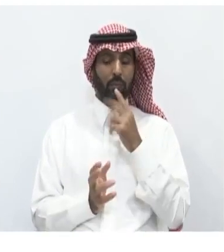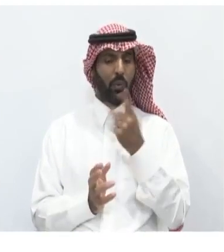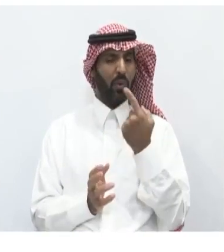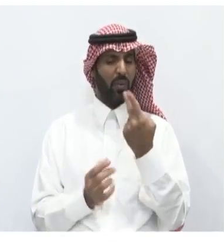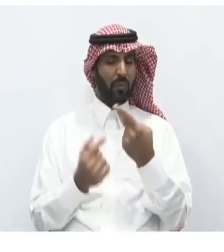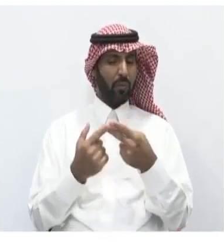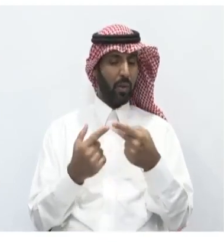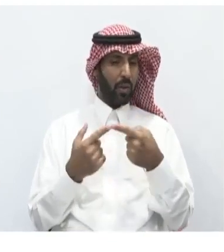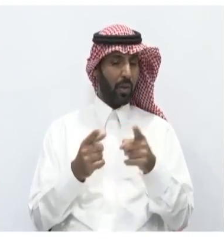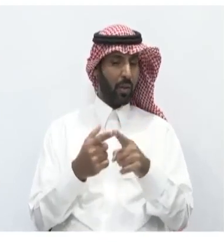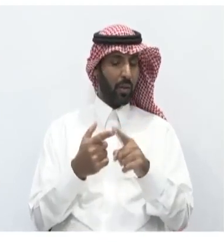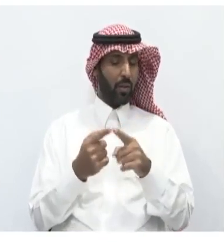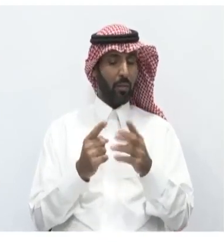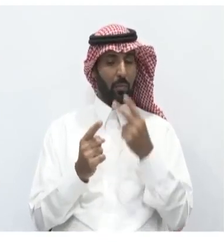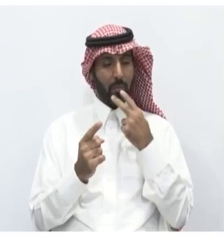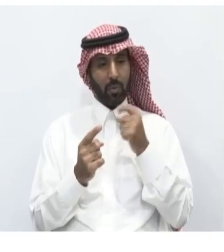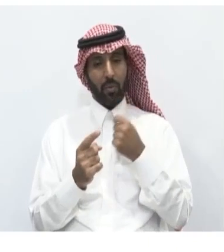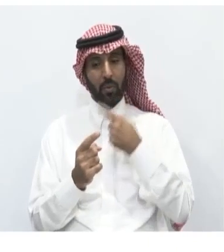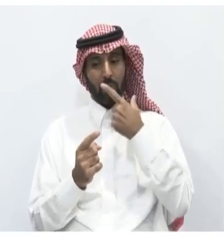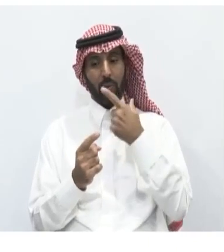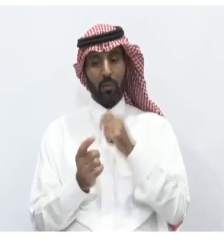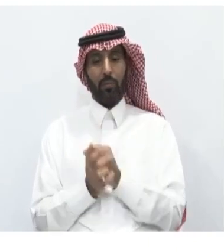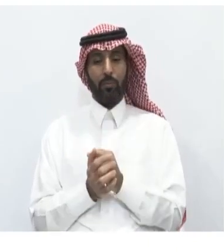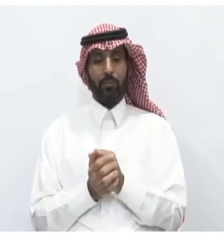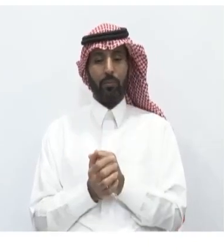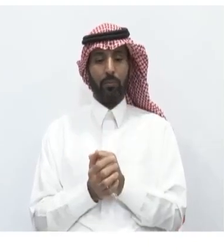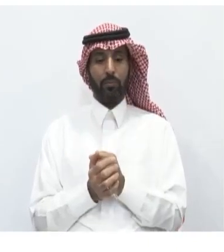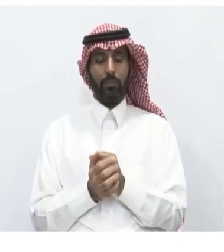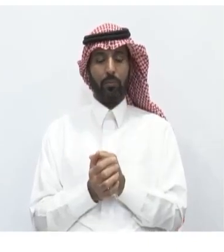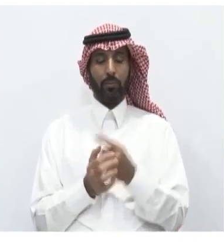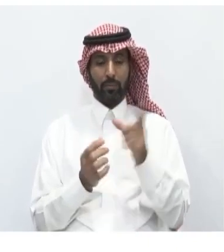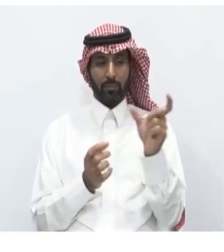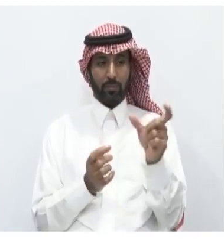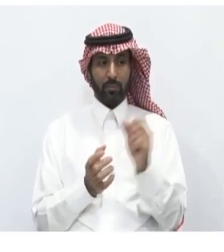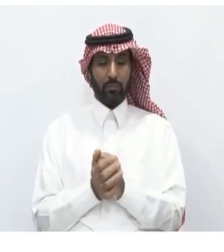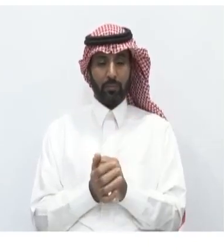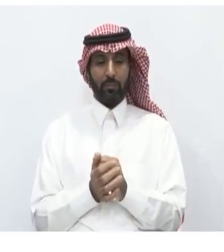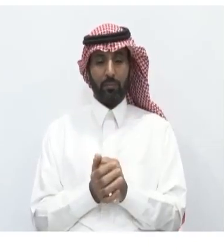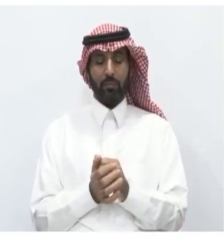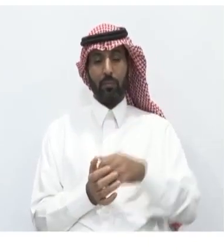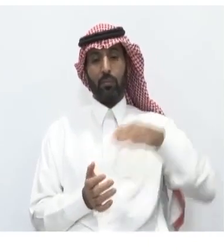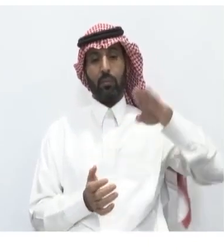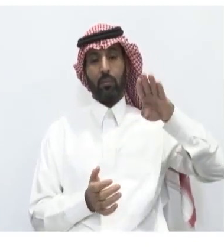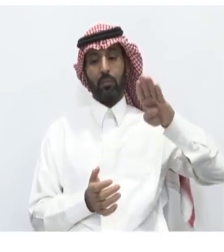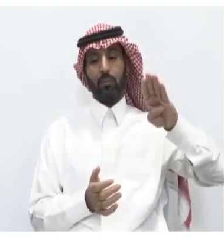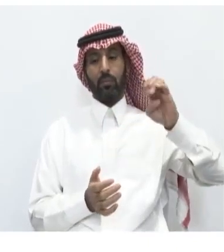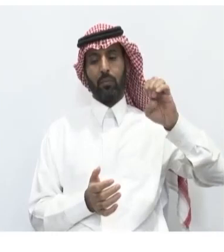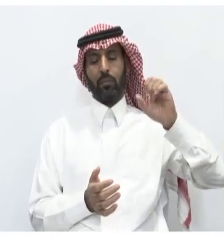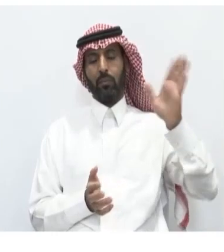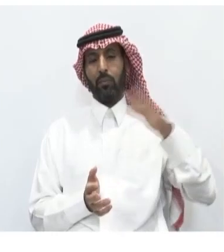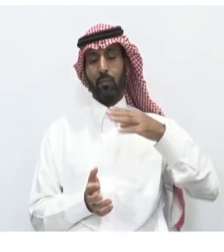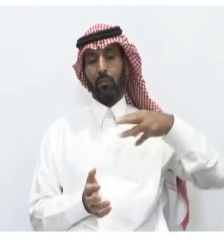first part of the compound noun. The stress goes on the first part. For example, you say water